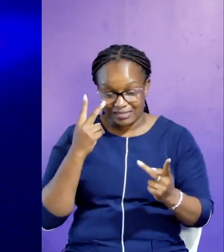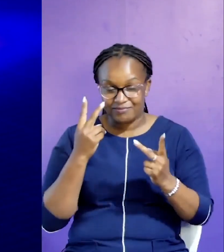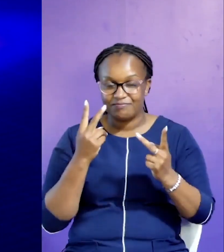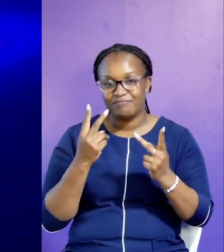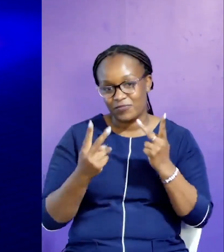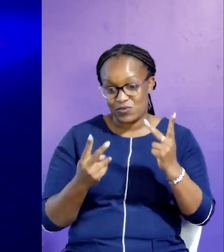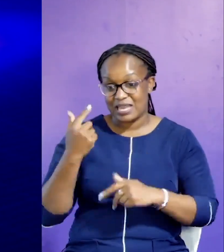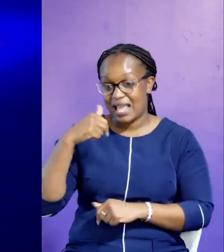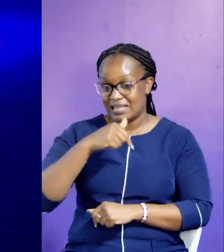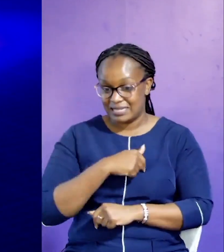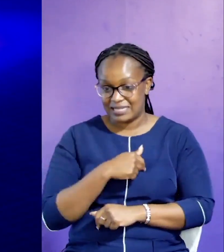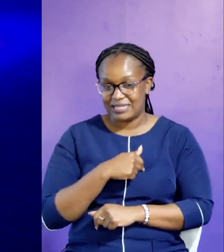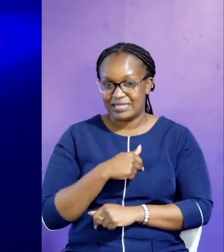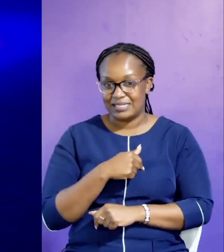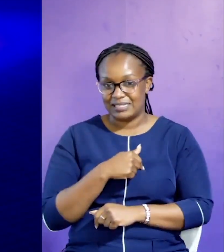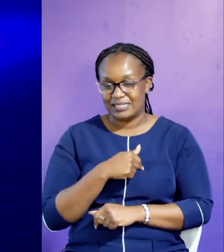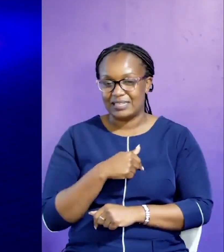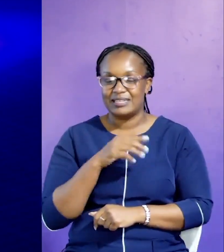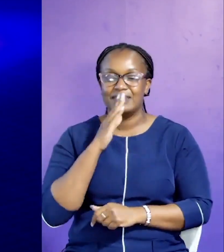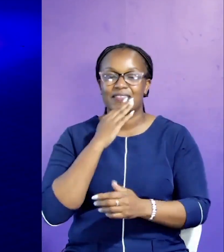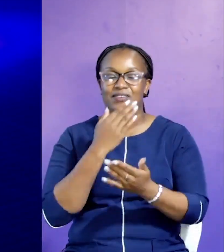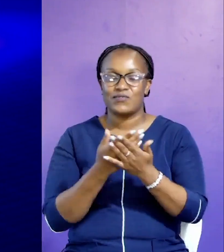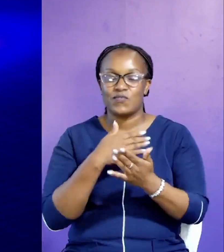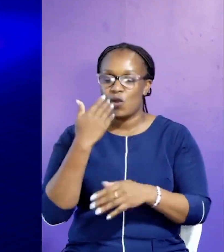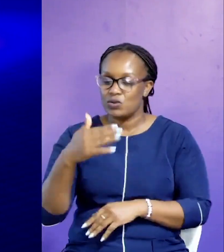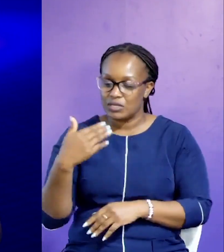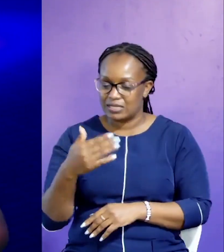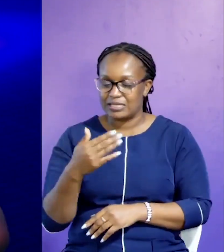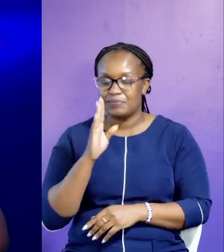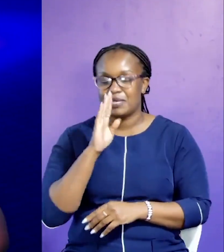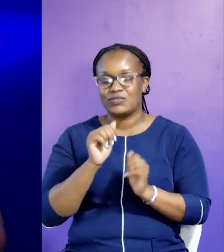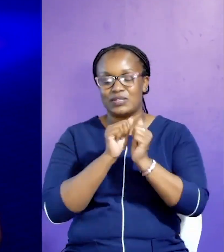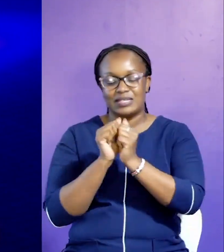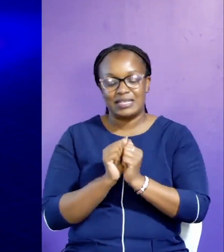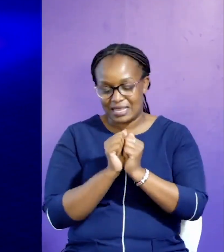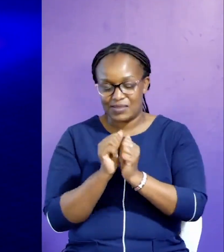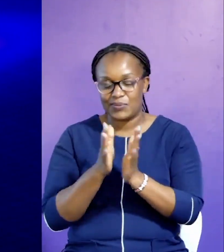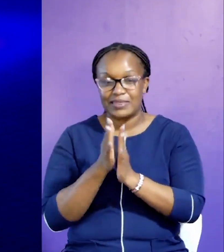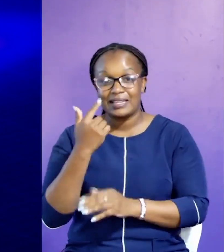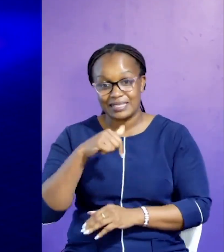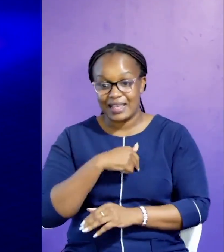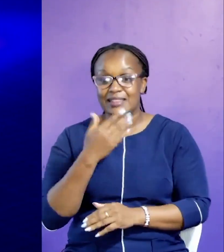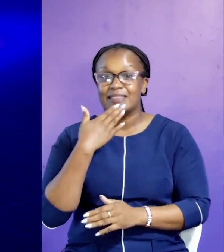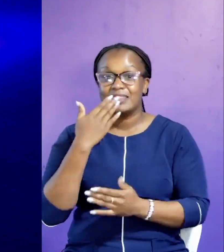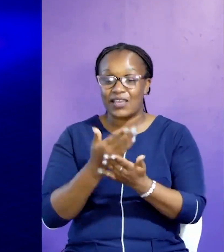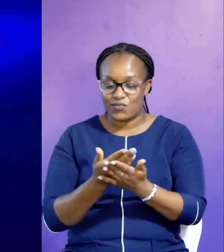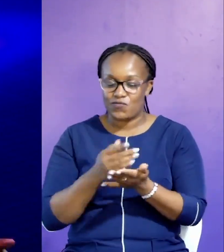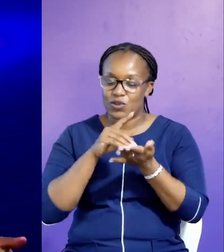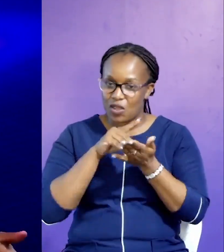for always being with us. Thank you for the subscribers. We continue the same